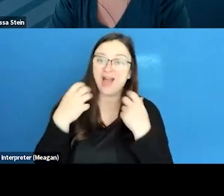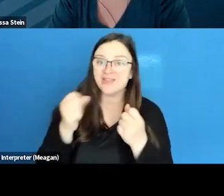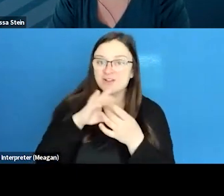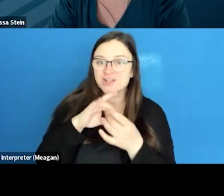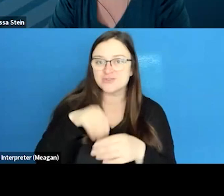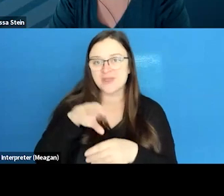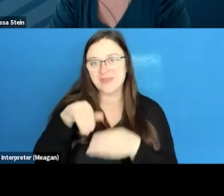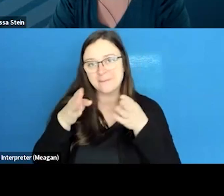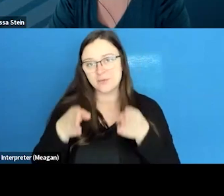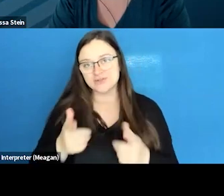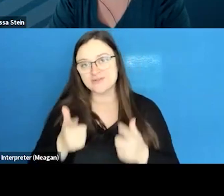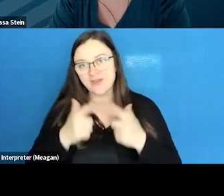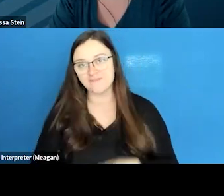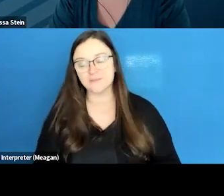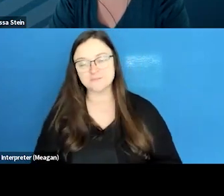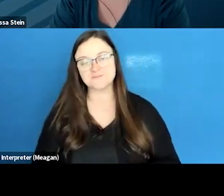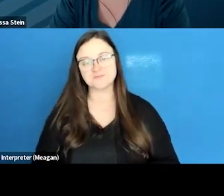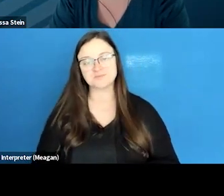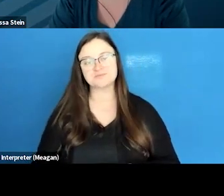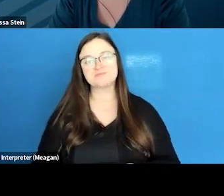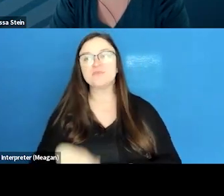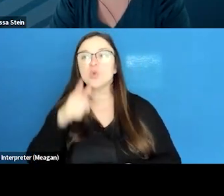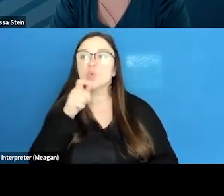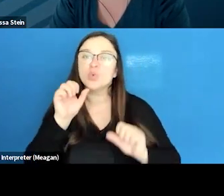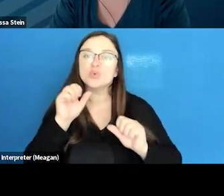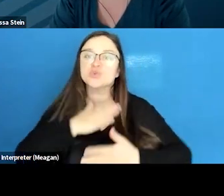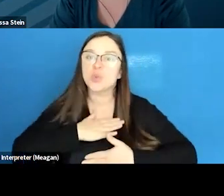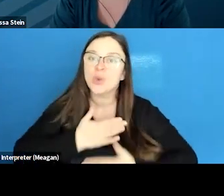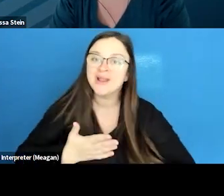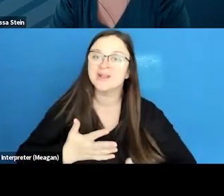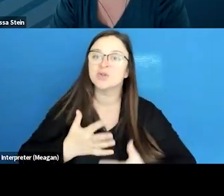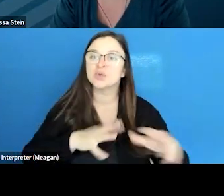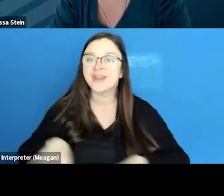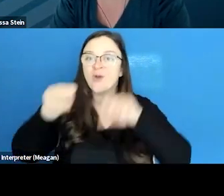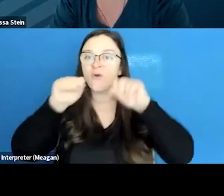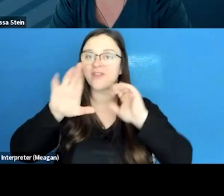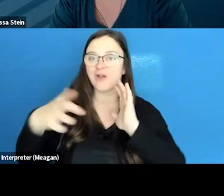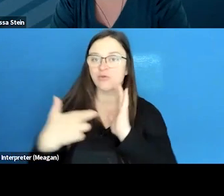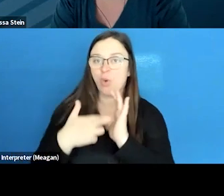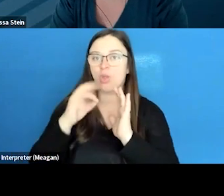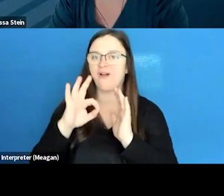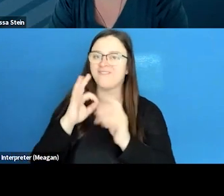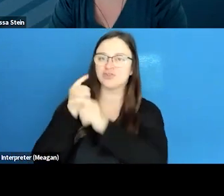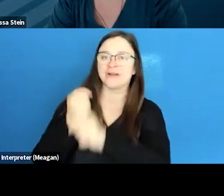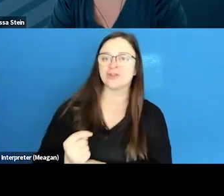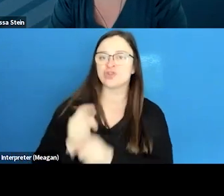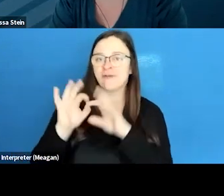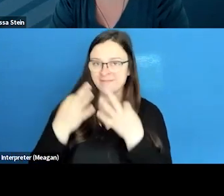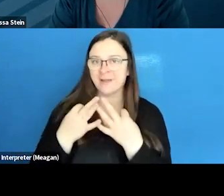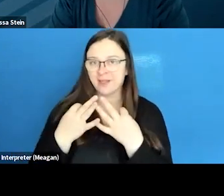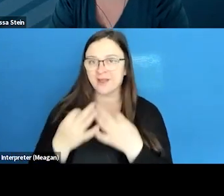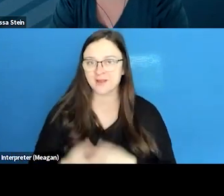life that can step in and take on the role of the traditional family members. So we do